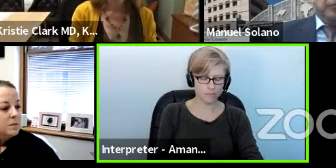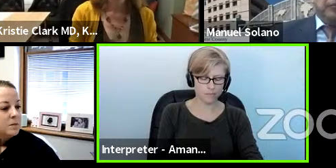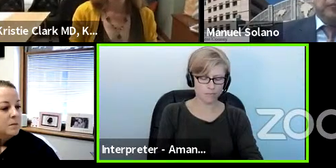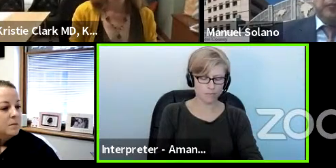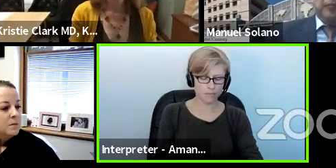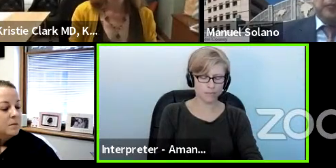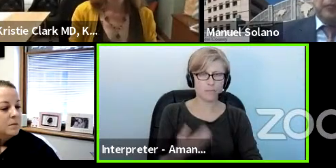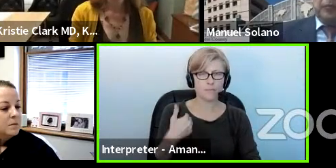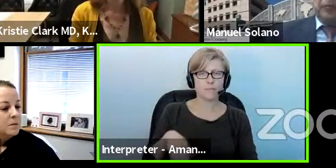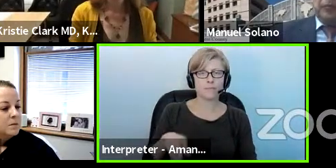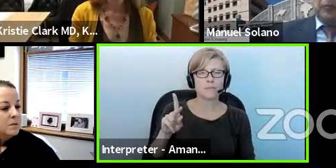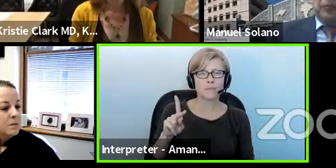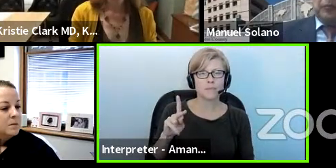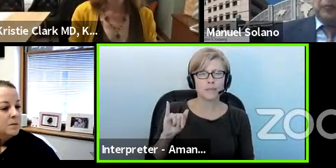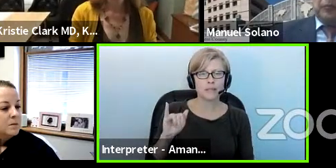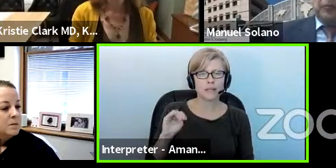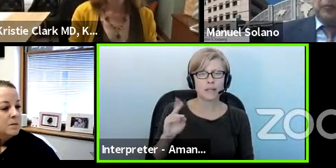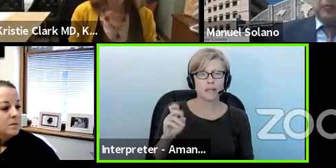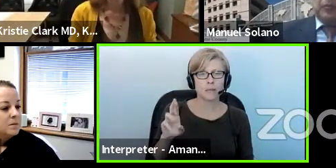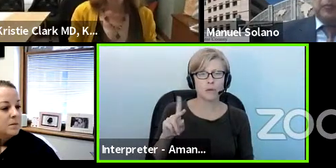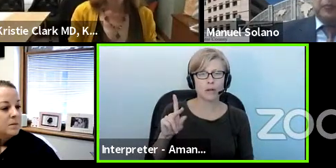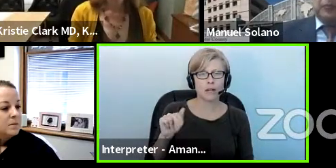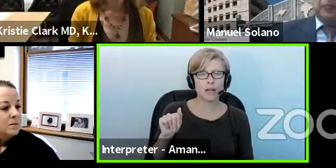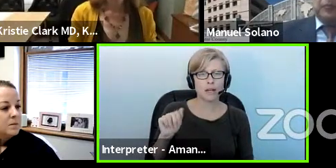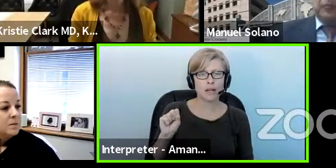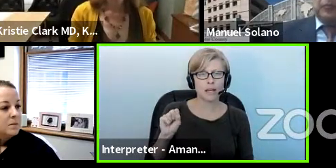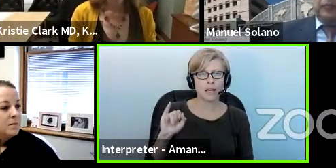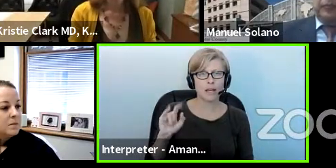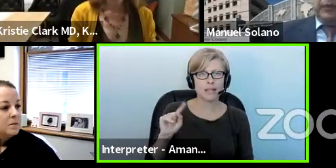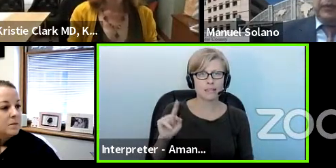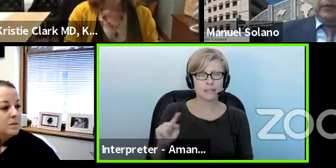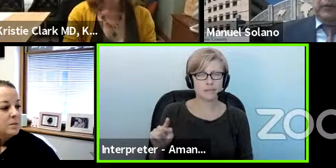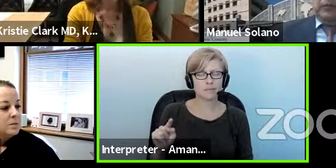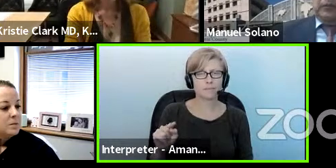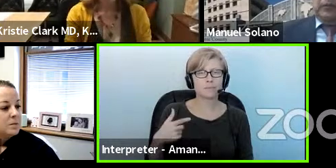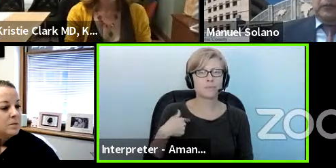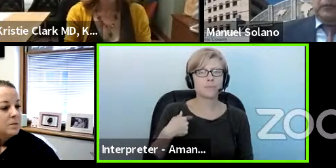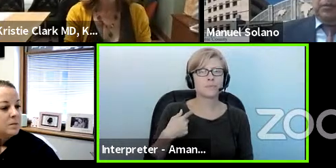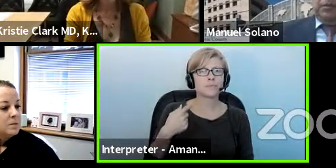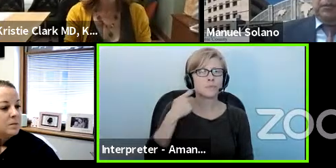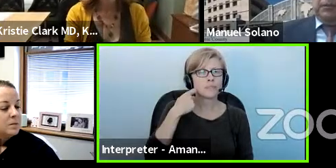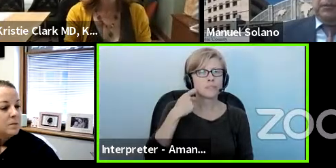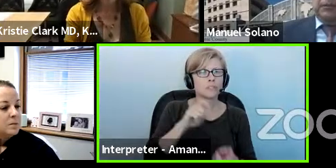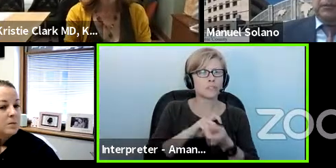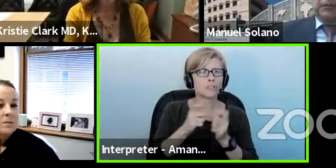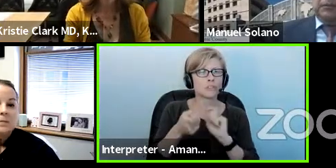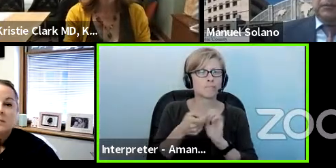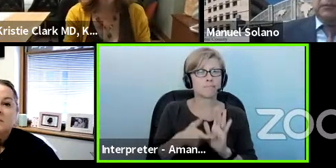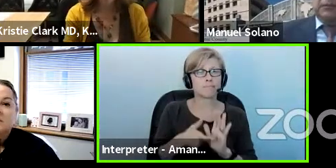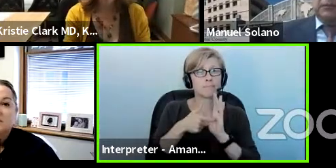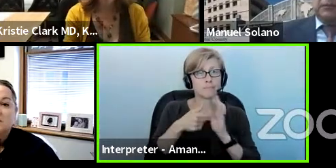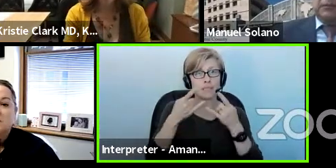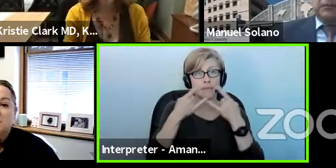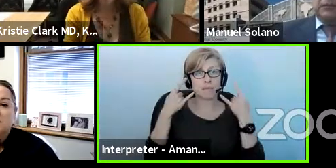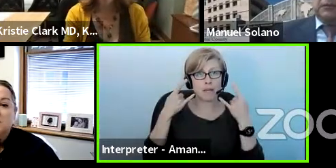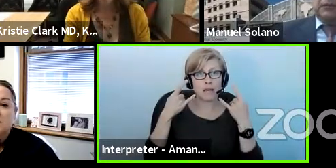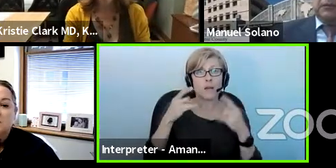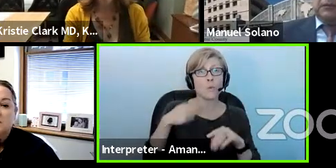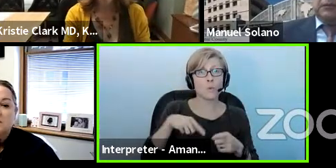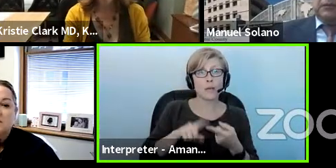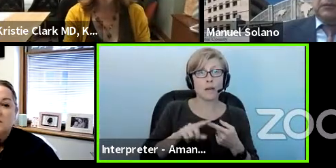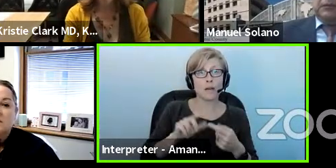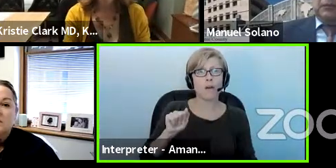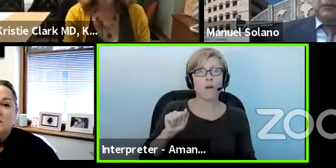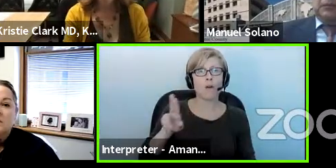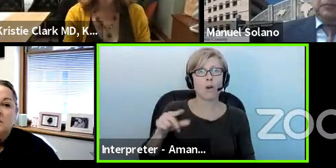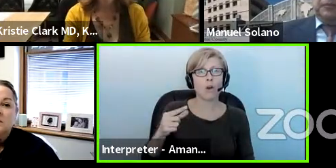Right. This is Kimber Kazitz, and we switched to doing mandated masks on August 30th,